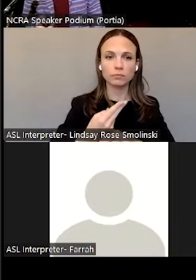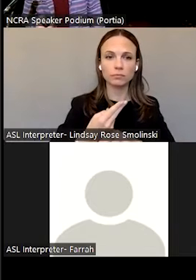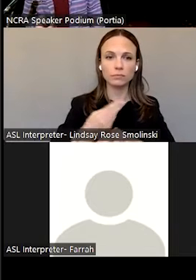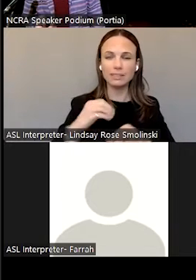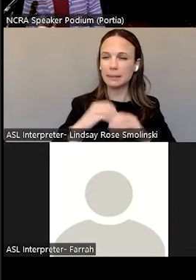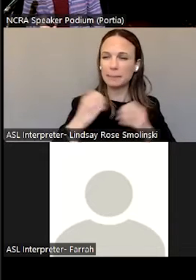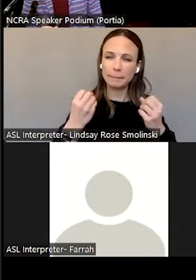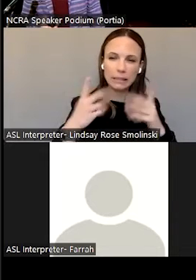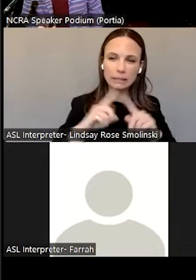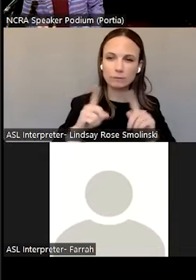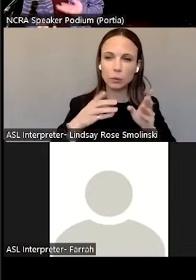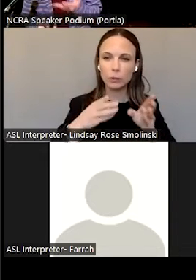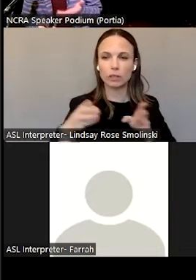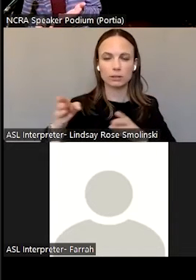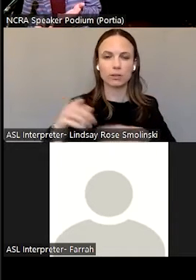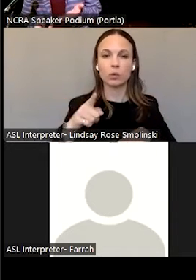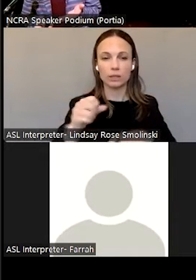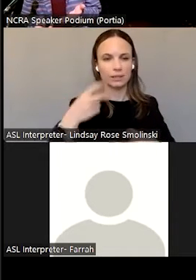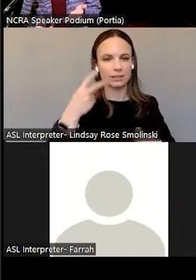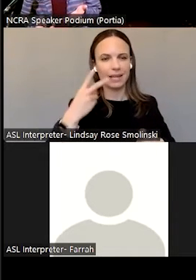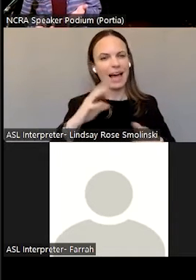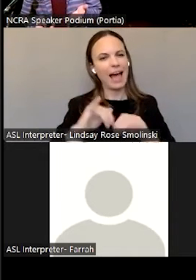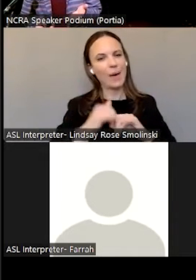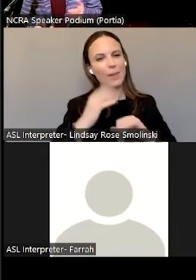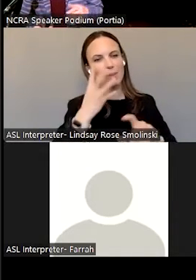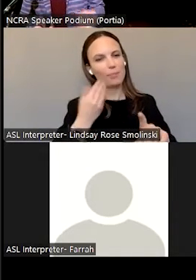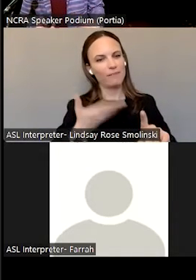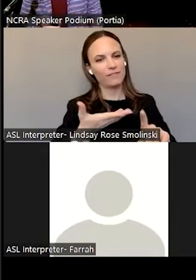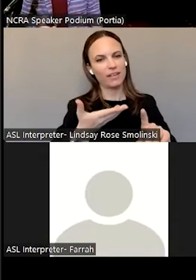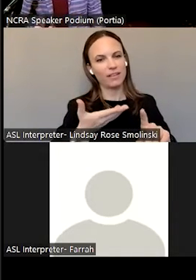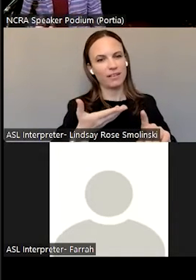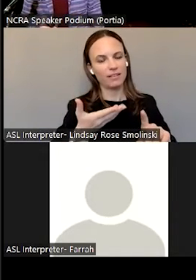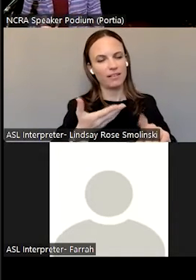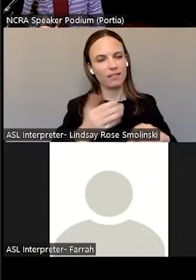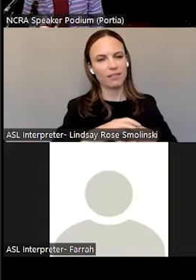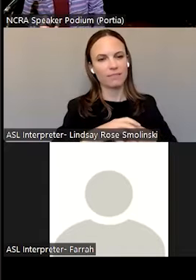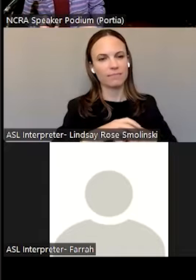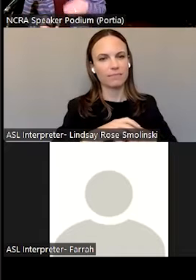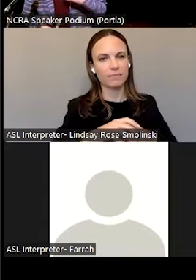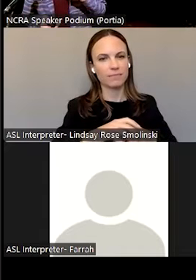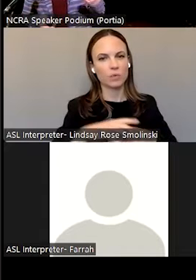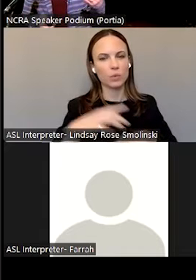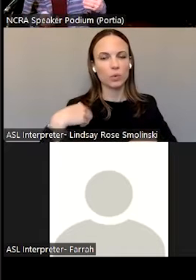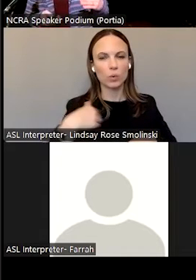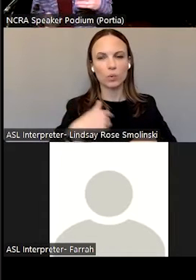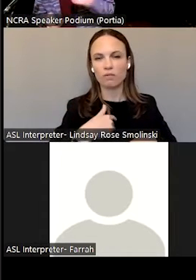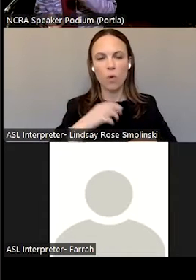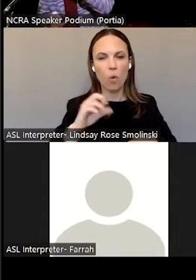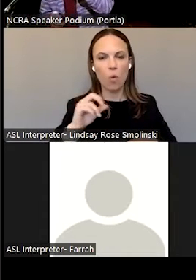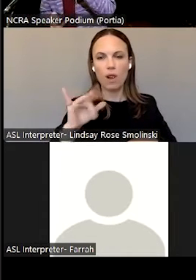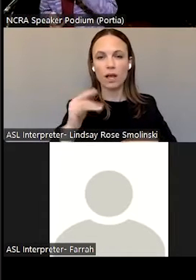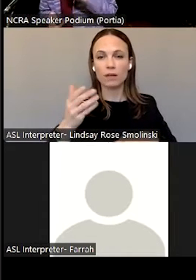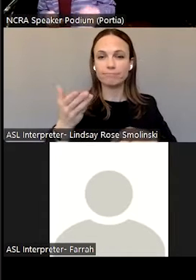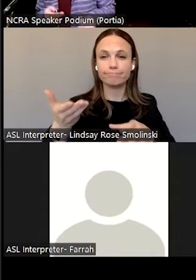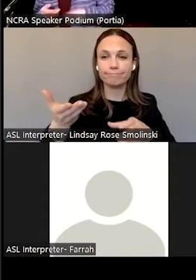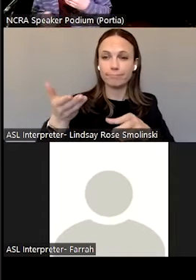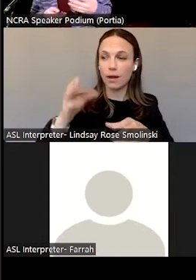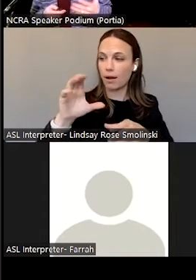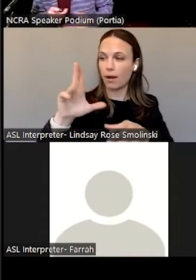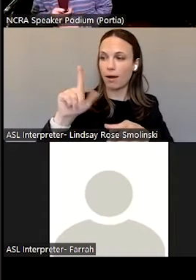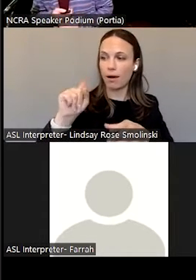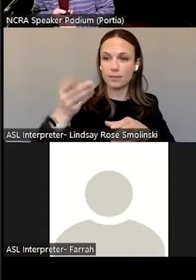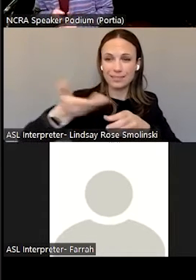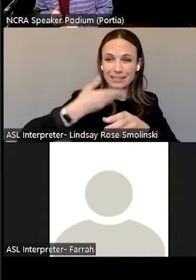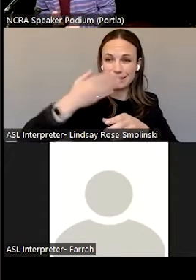of different ways. And again, you can see how pretty the bottles are. We've only cut off the top and bottom, so that's